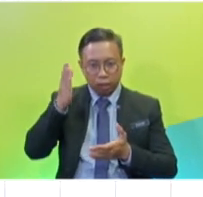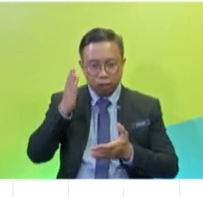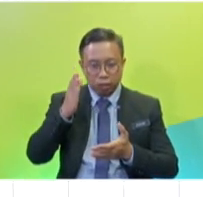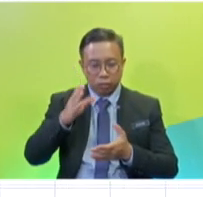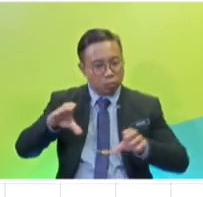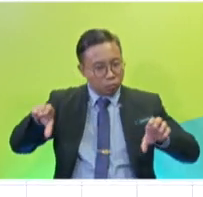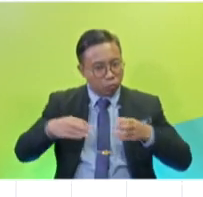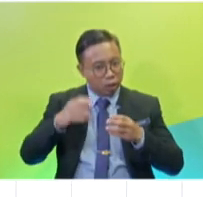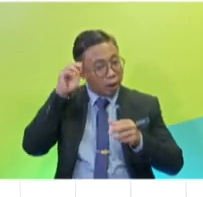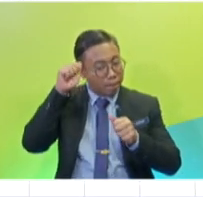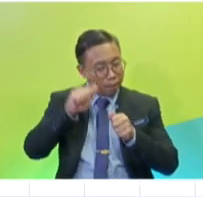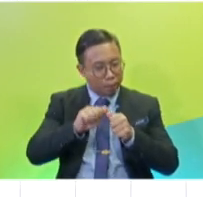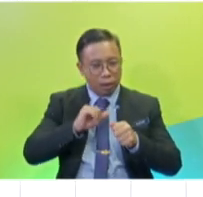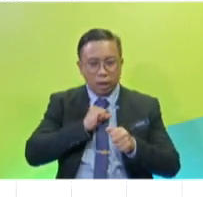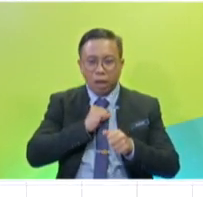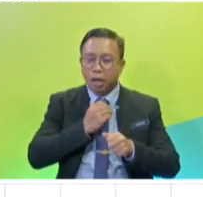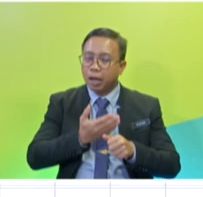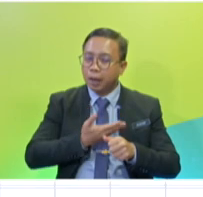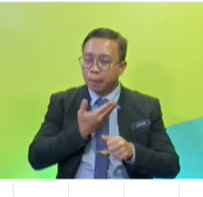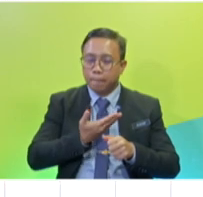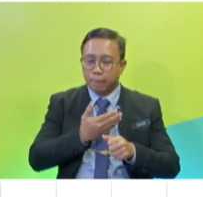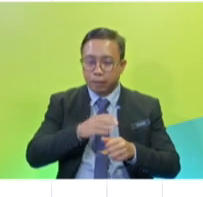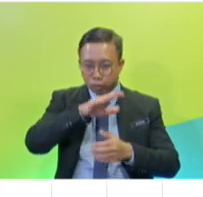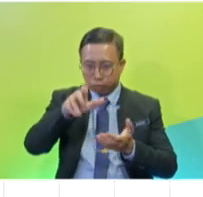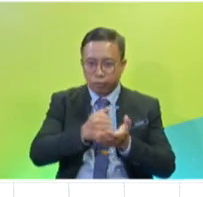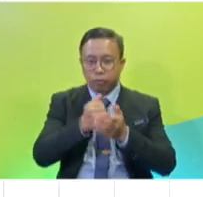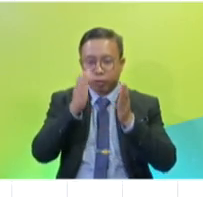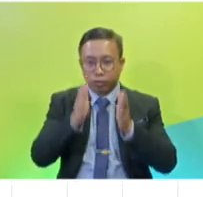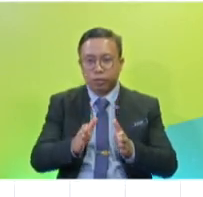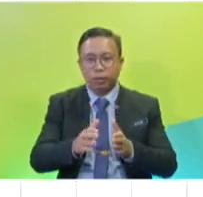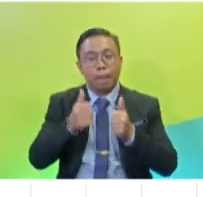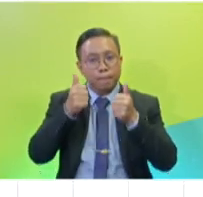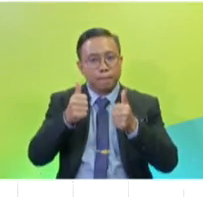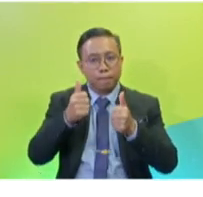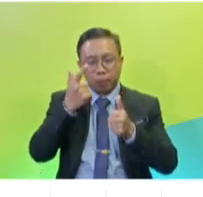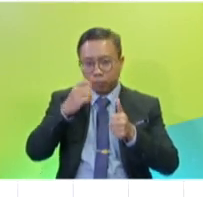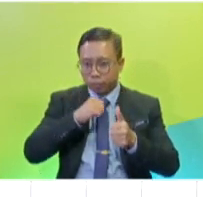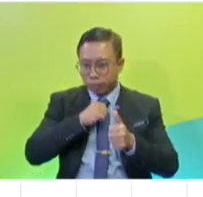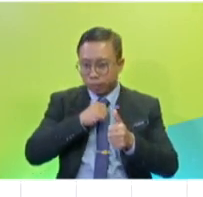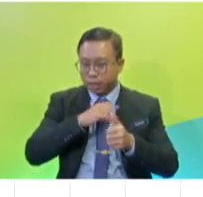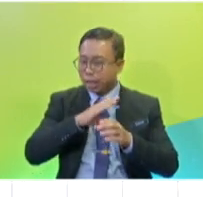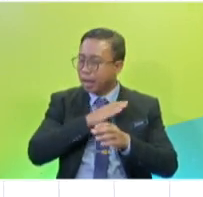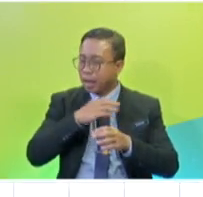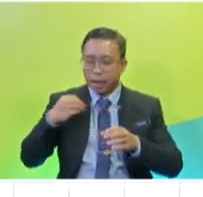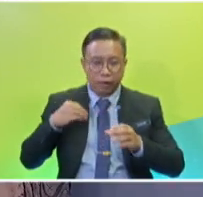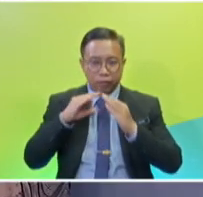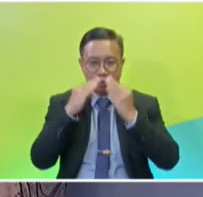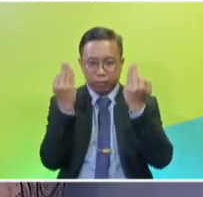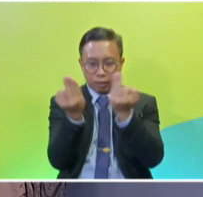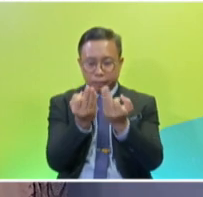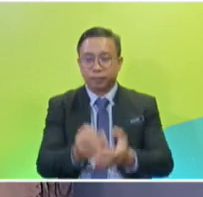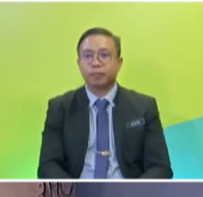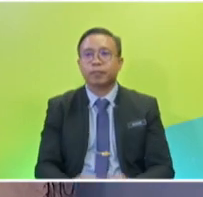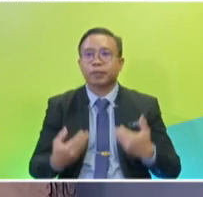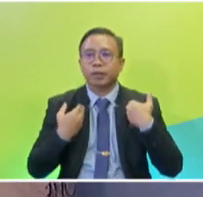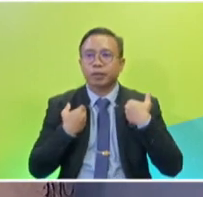memories because I appreciate each other and it is the best gift for me and my family. Okay, so Usop